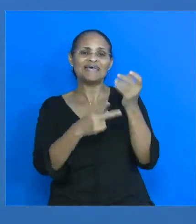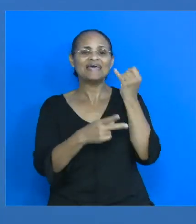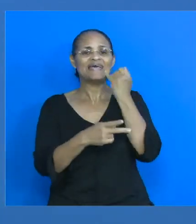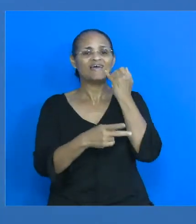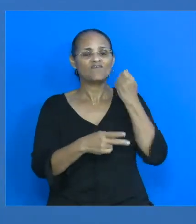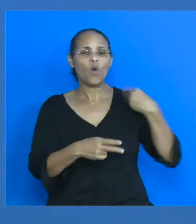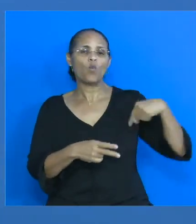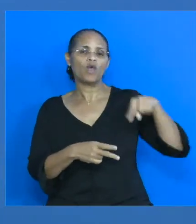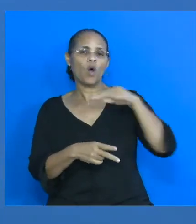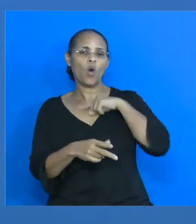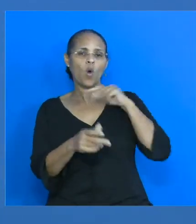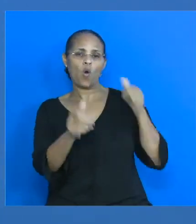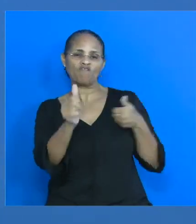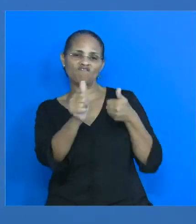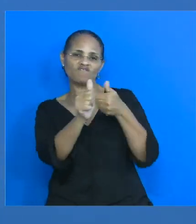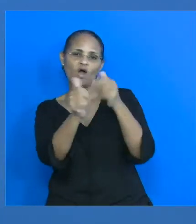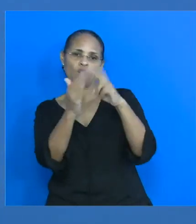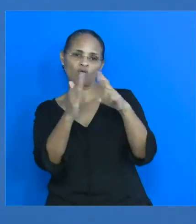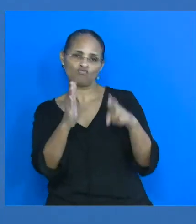all follow the rules.